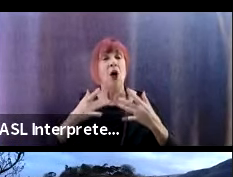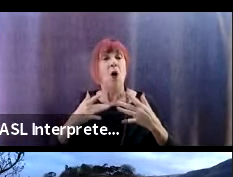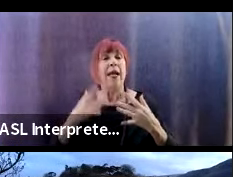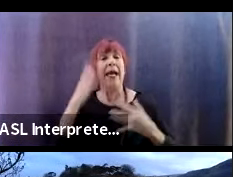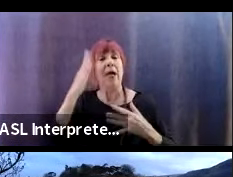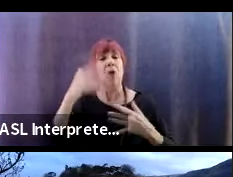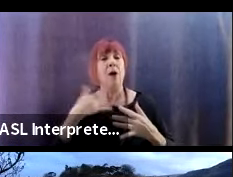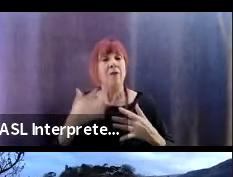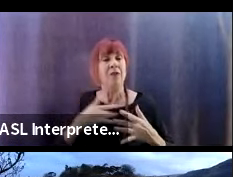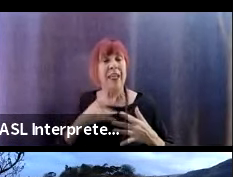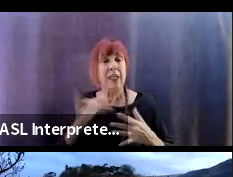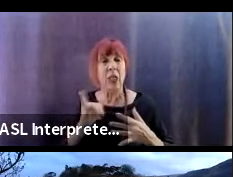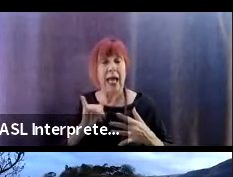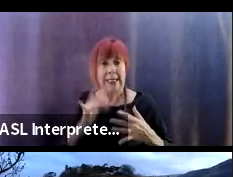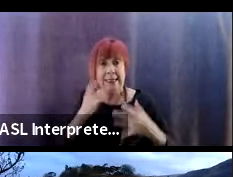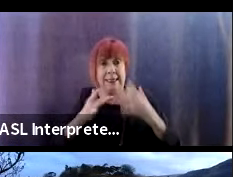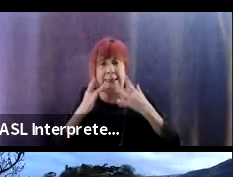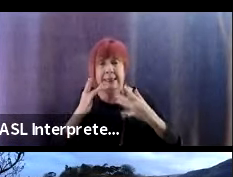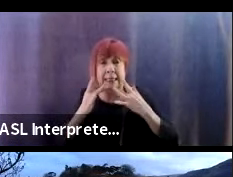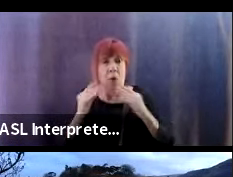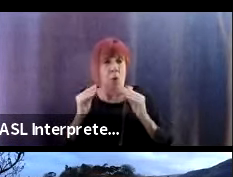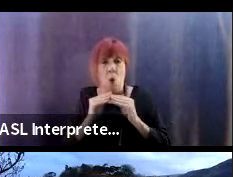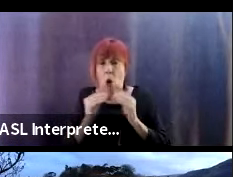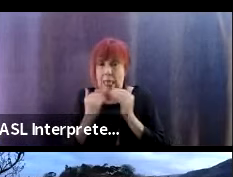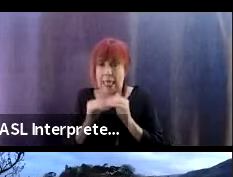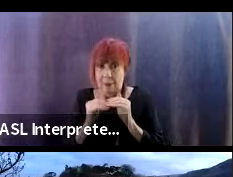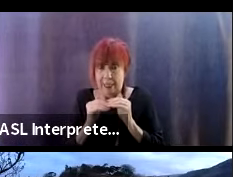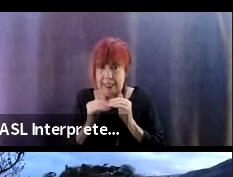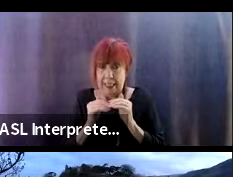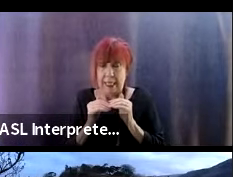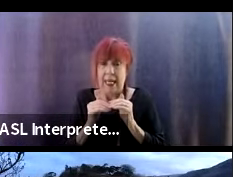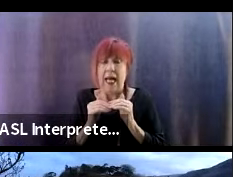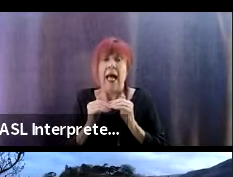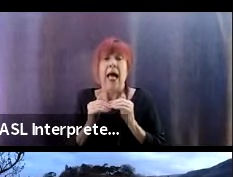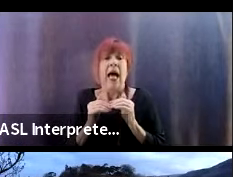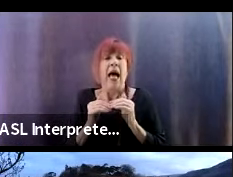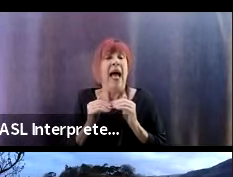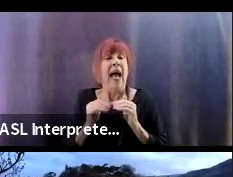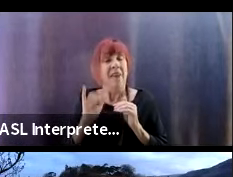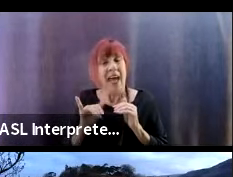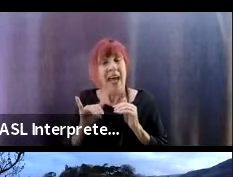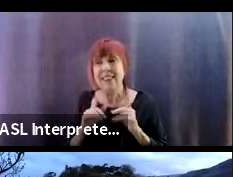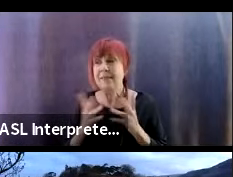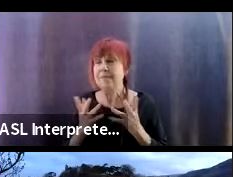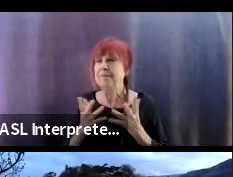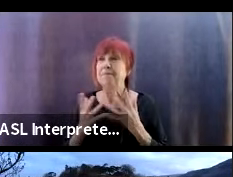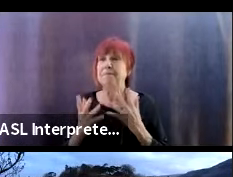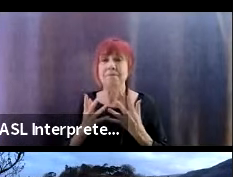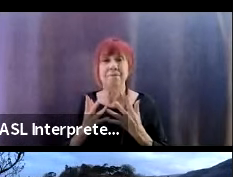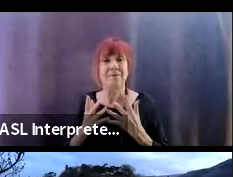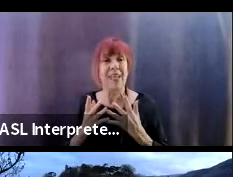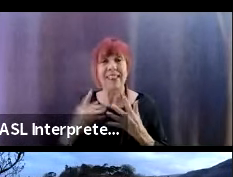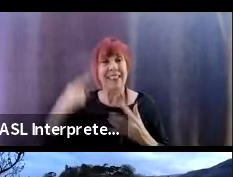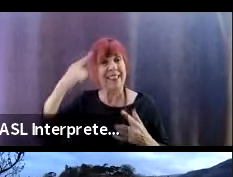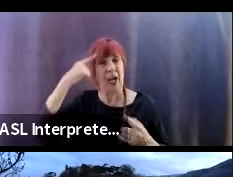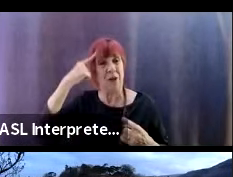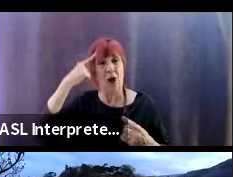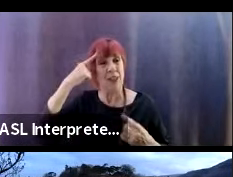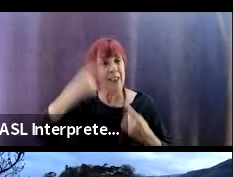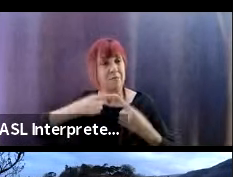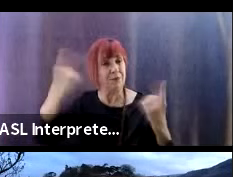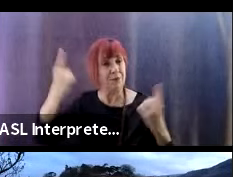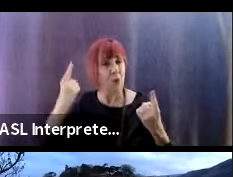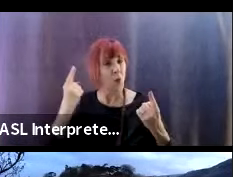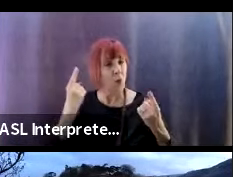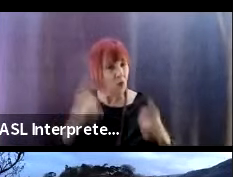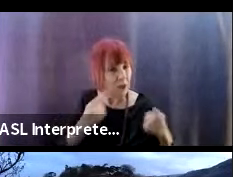constrained. And it's just, for me personally, is cognitive dissonance. We're having this public conversation about an